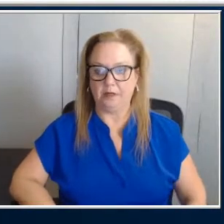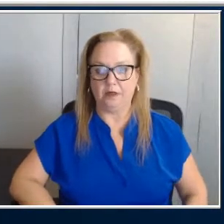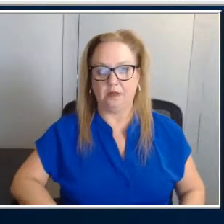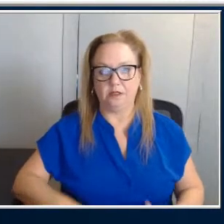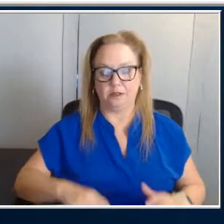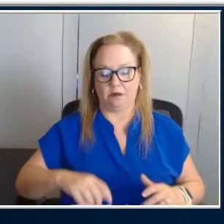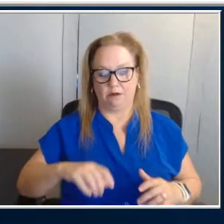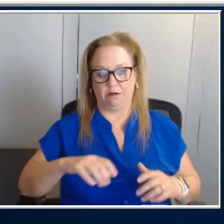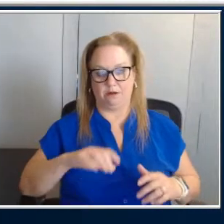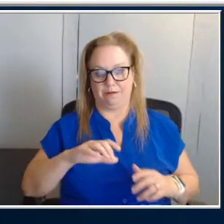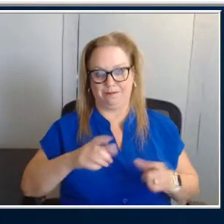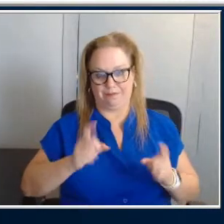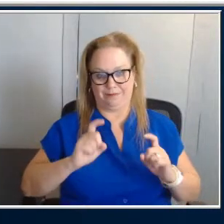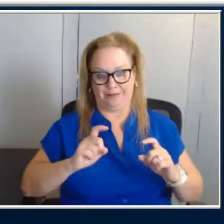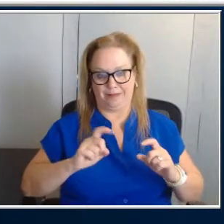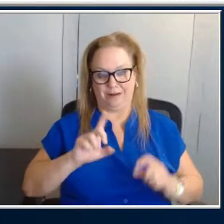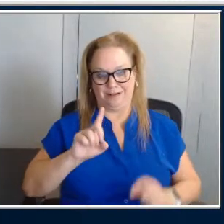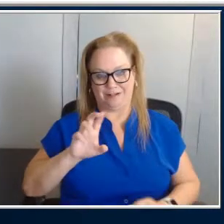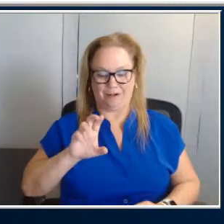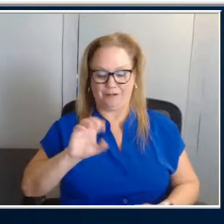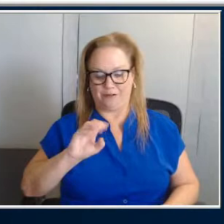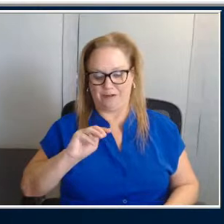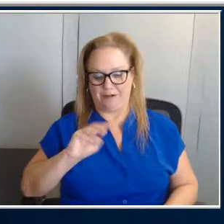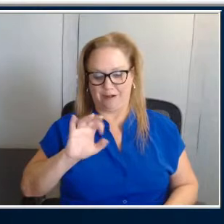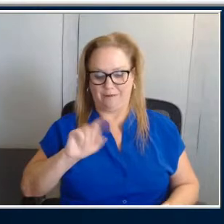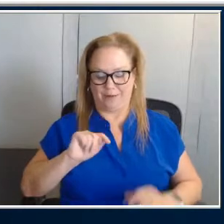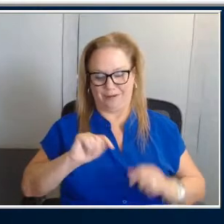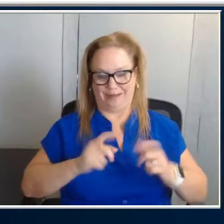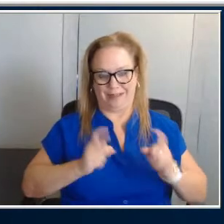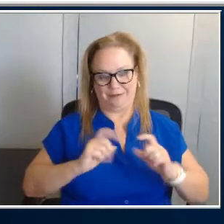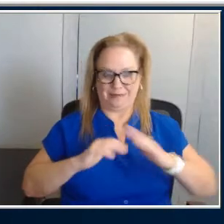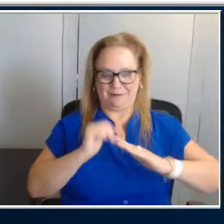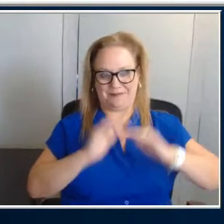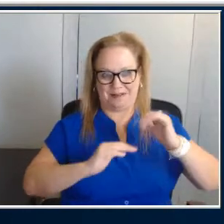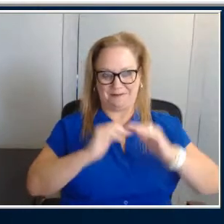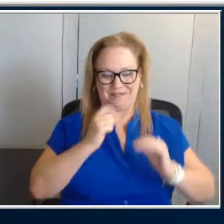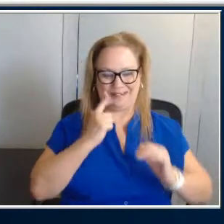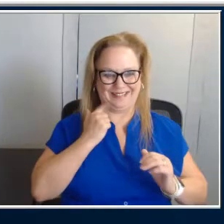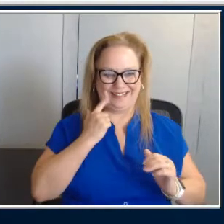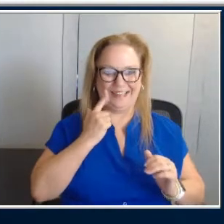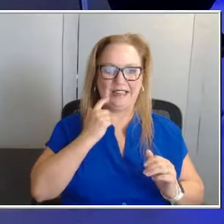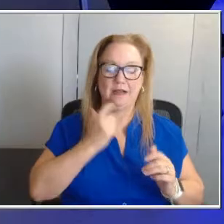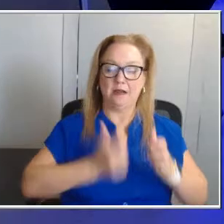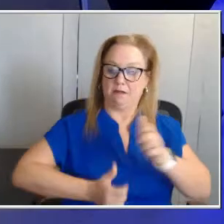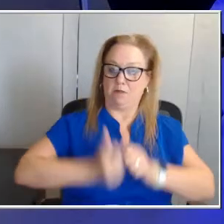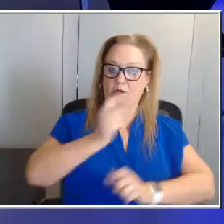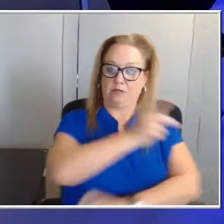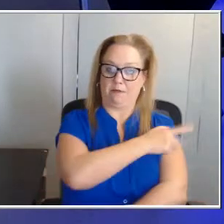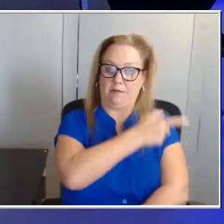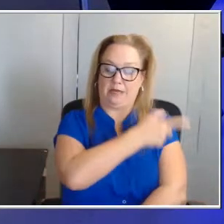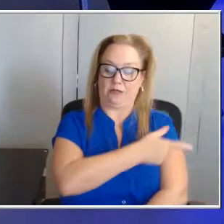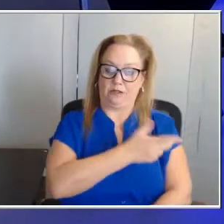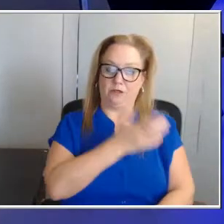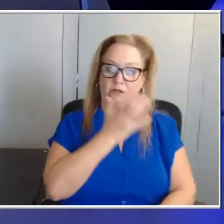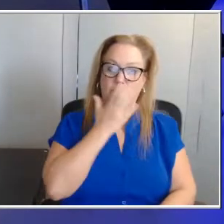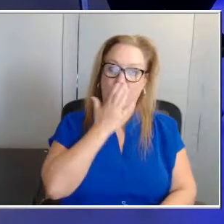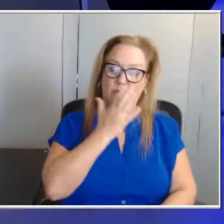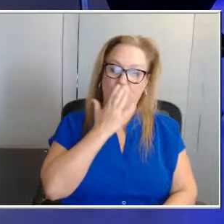here. No pun intended. Yeah, actually there was. But do you think the majority of patients do pretty well with long COVID